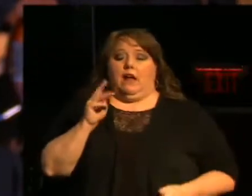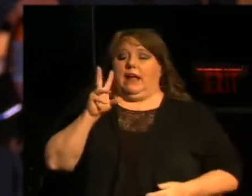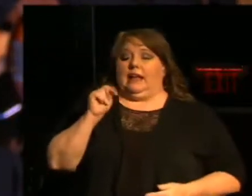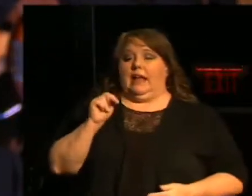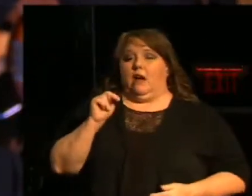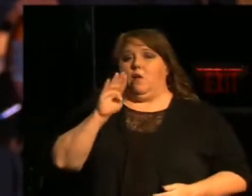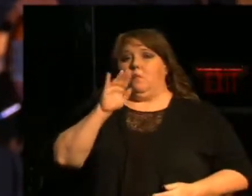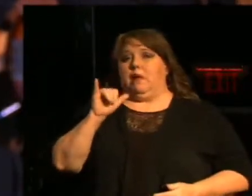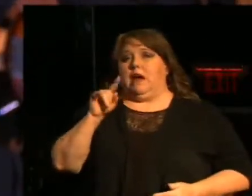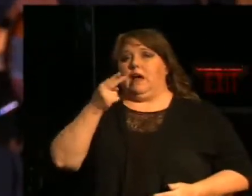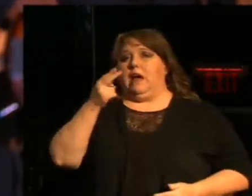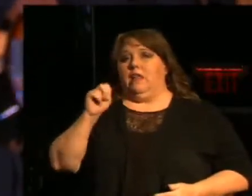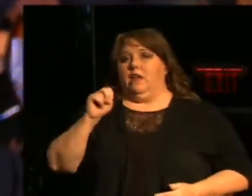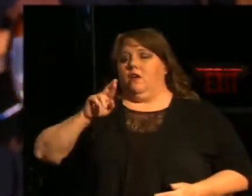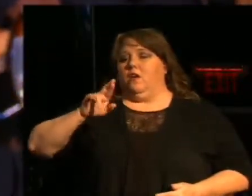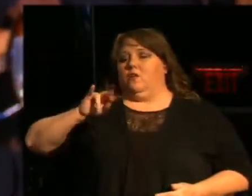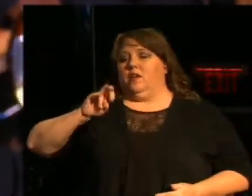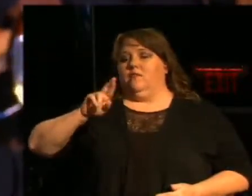Father God,